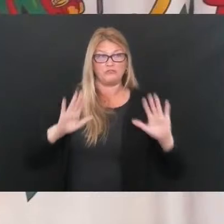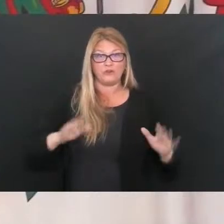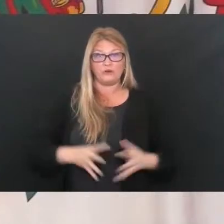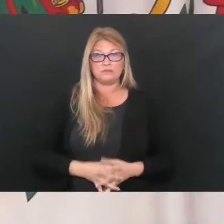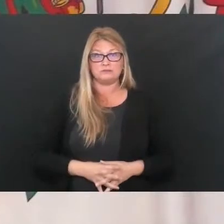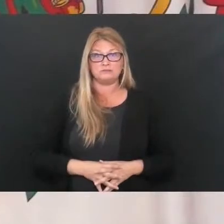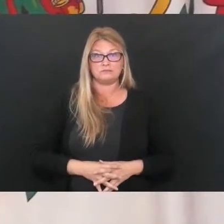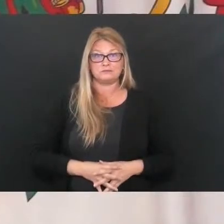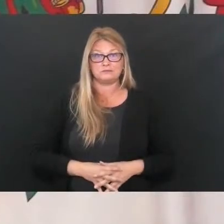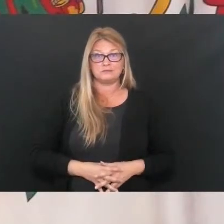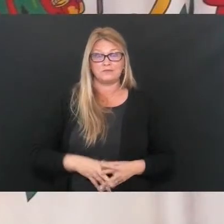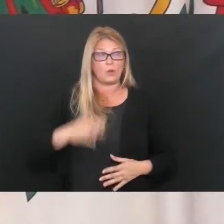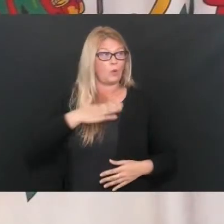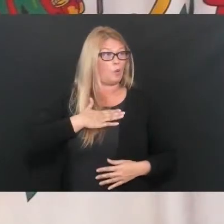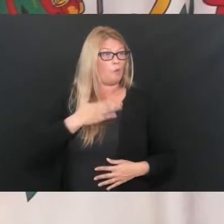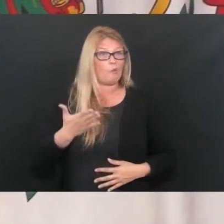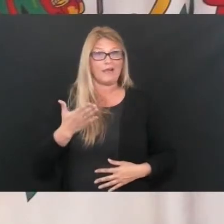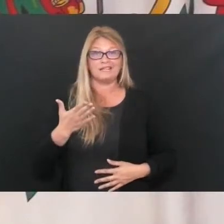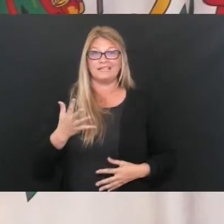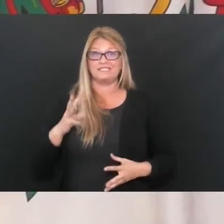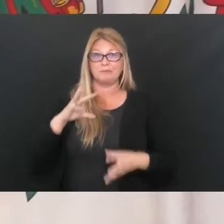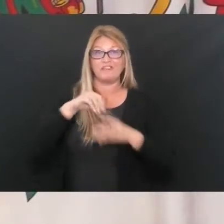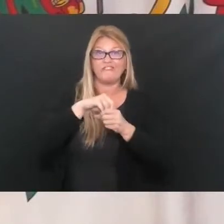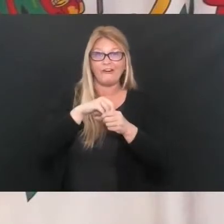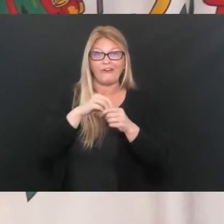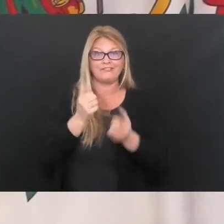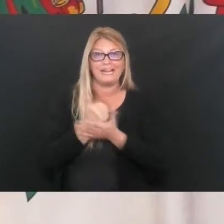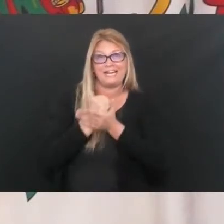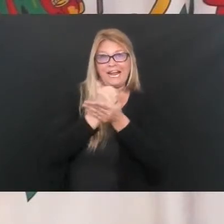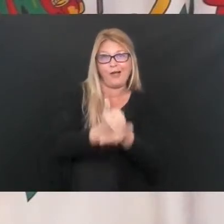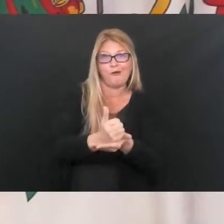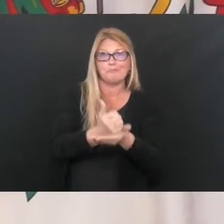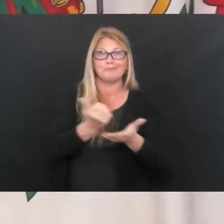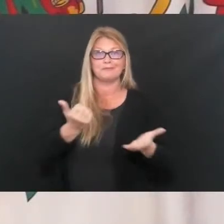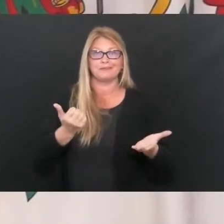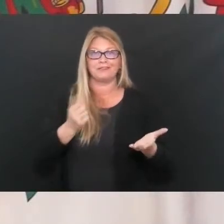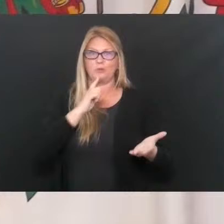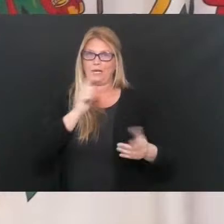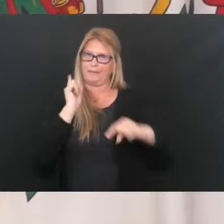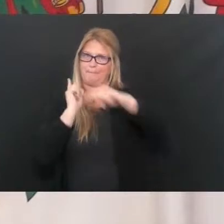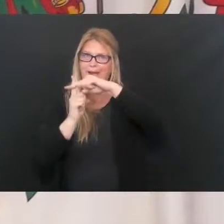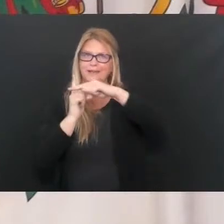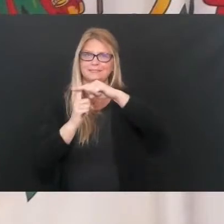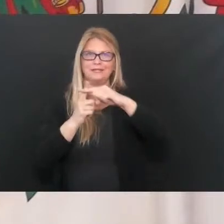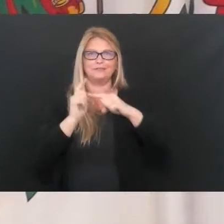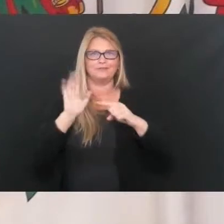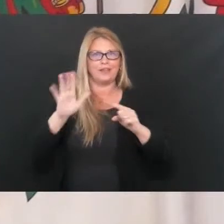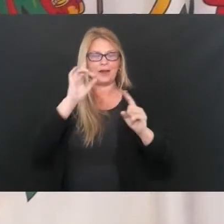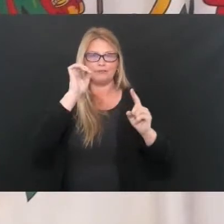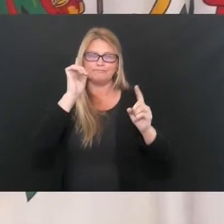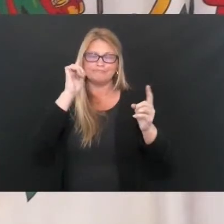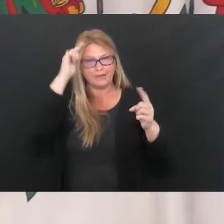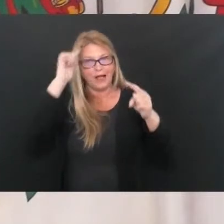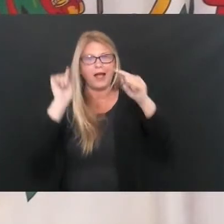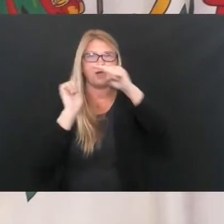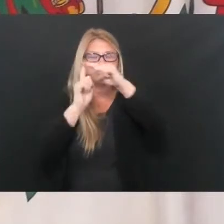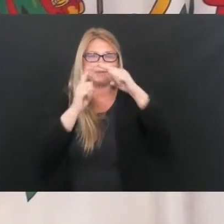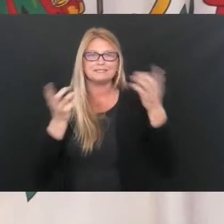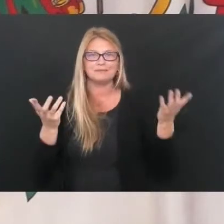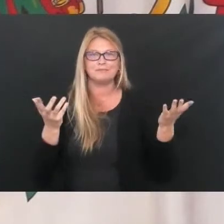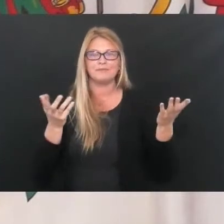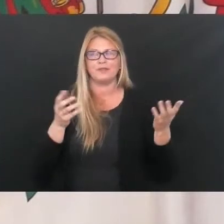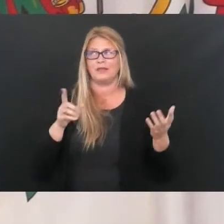I mean, you know, they've been willing to jump in and try to help, and they've been really, really positive and optimistic, and they've